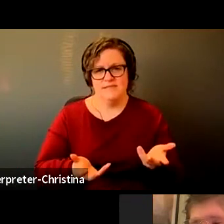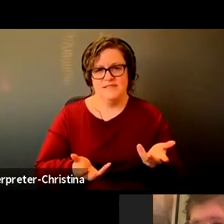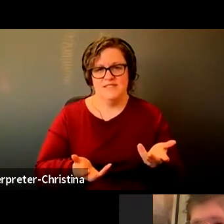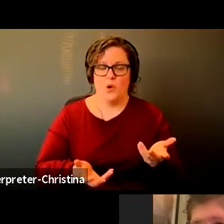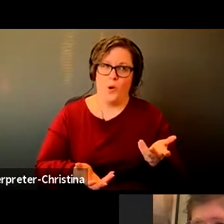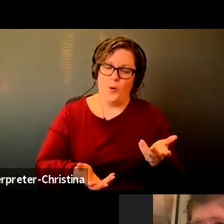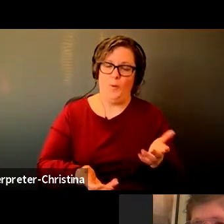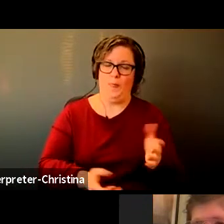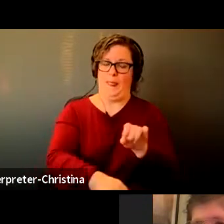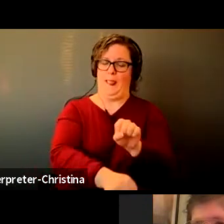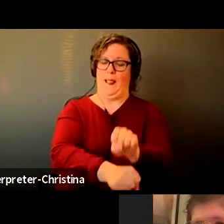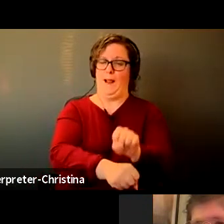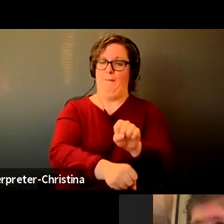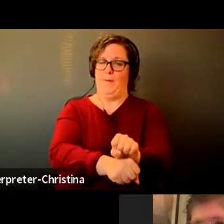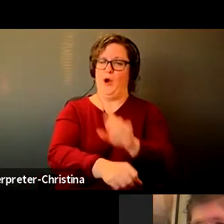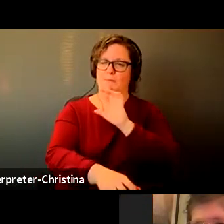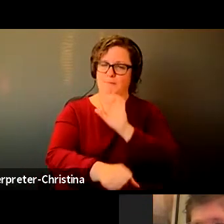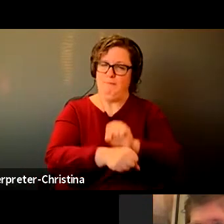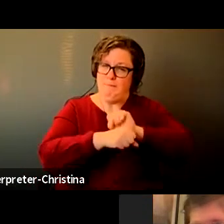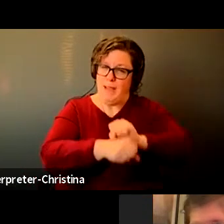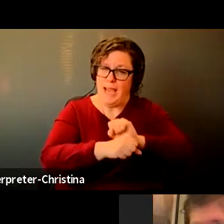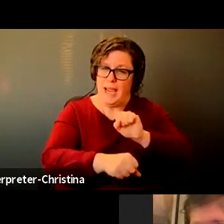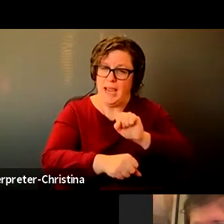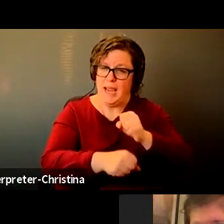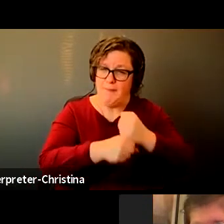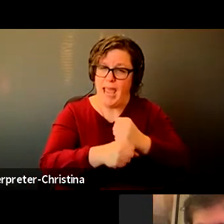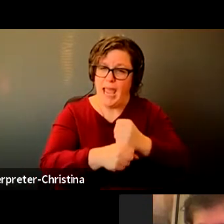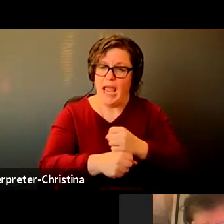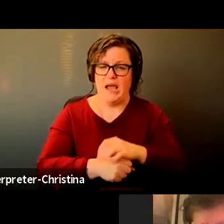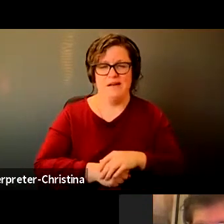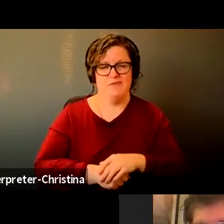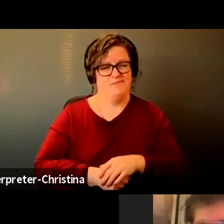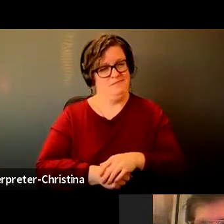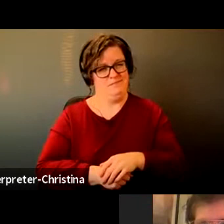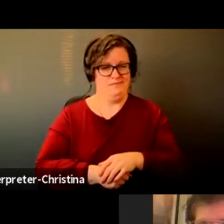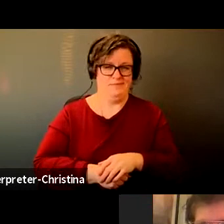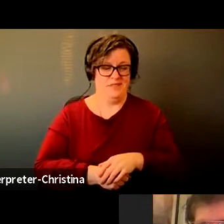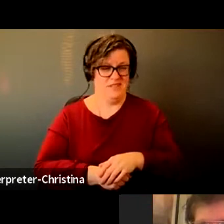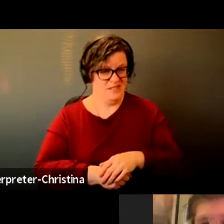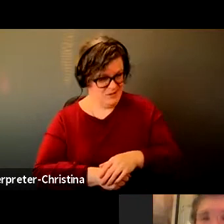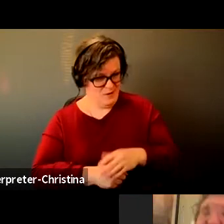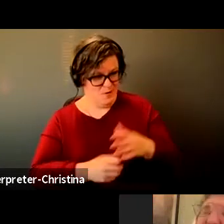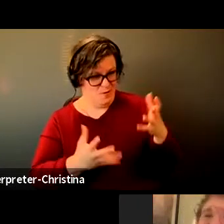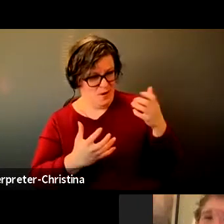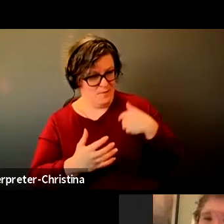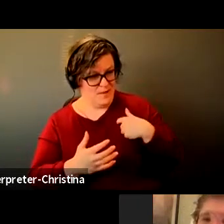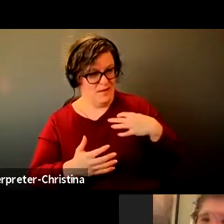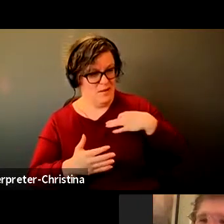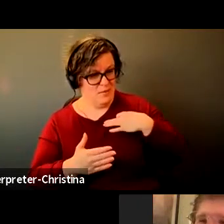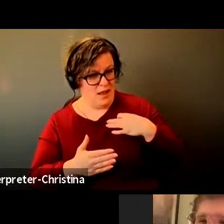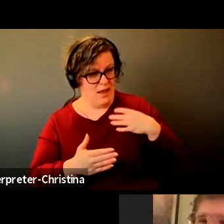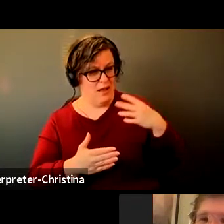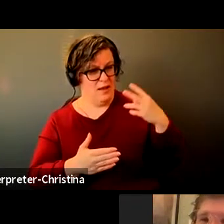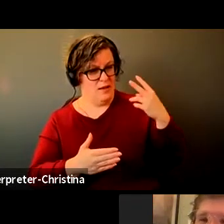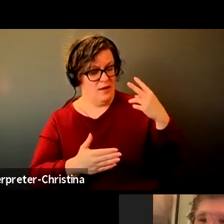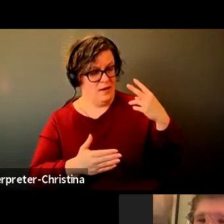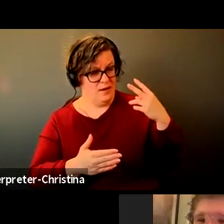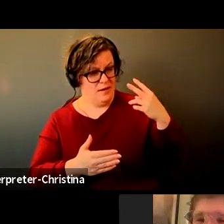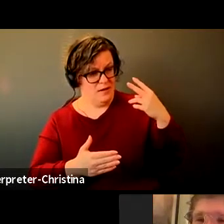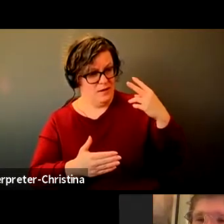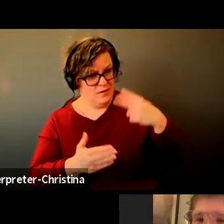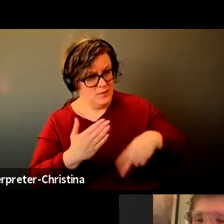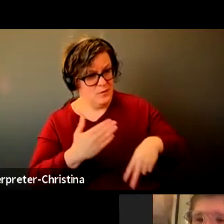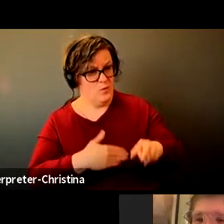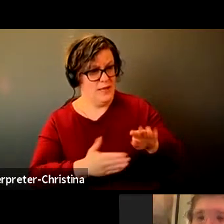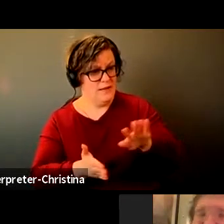labor, I'm like, so you're asking me to draw up an application within the next 2 weeks for a residency that I'm gonna do in 2 months, but I